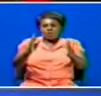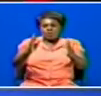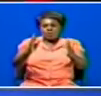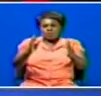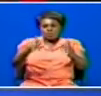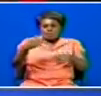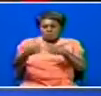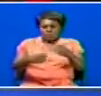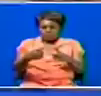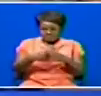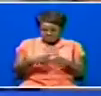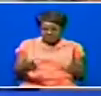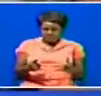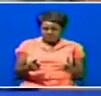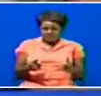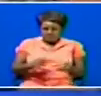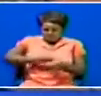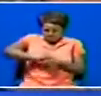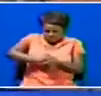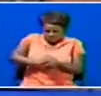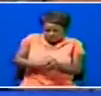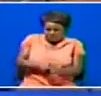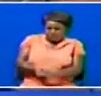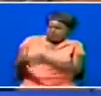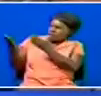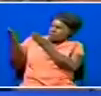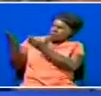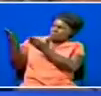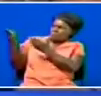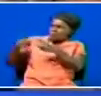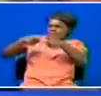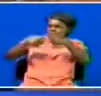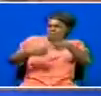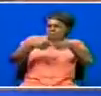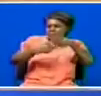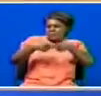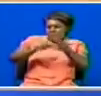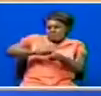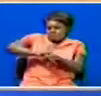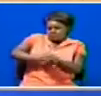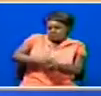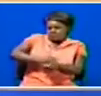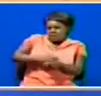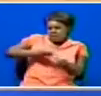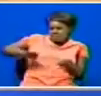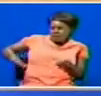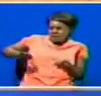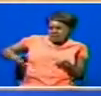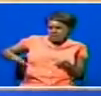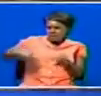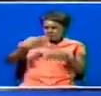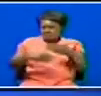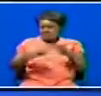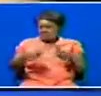The process begins by crushing the plastic waste using this industrial crusher. What remains of the plastic